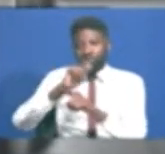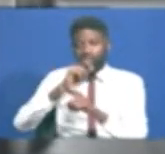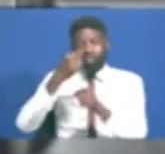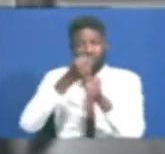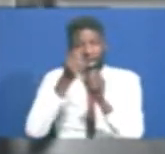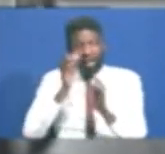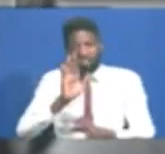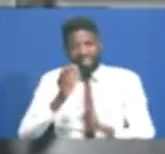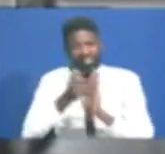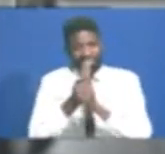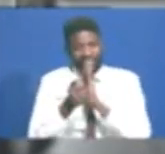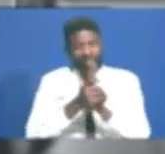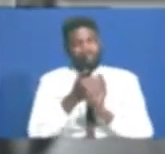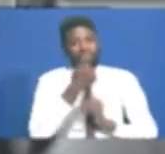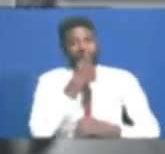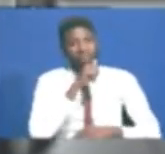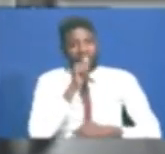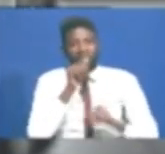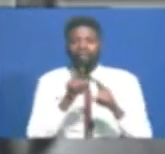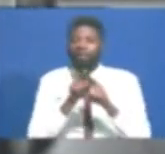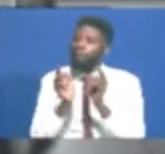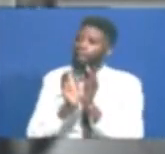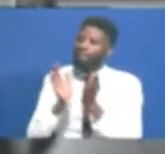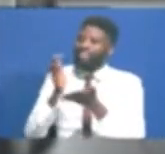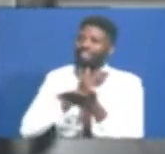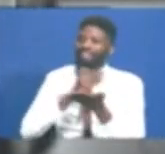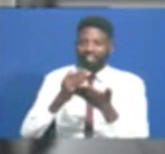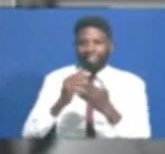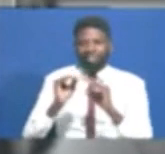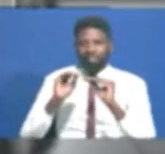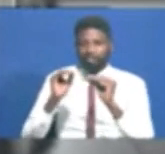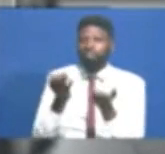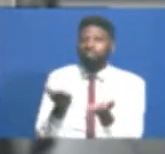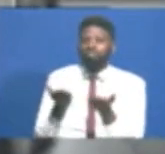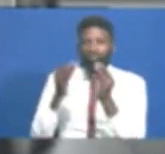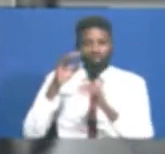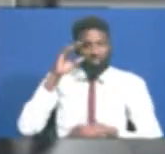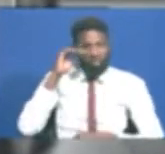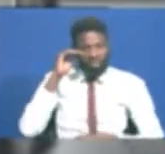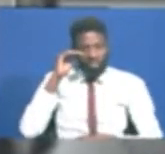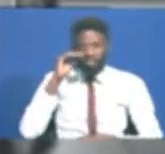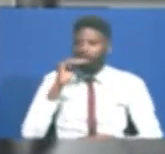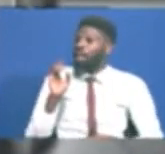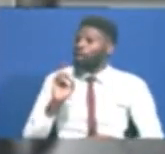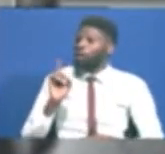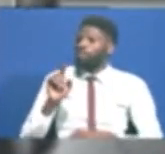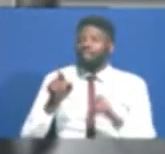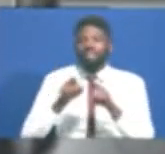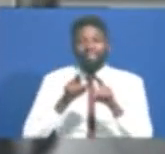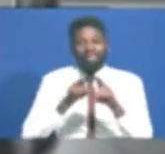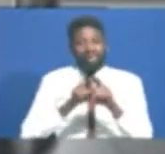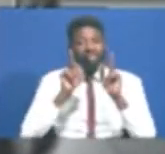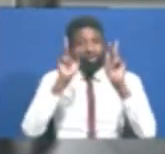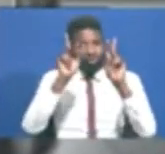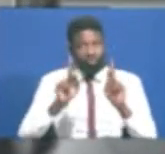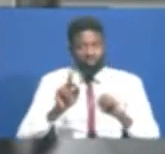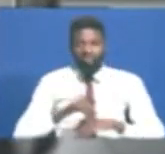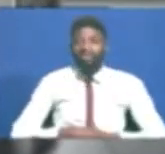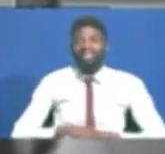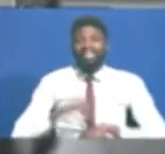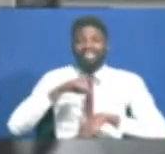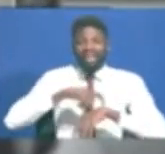in the private and public sector at the facilities in Mombasa, Nairobi and Kisumu. In the multi-party elections